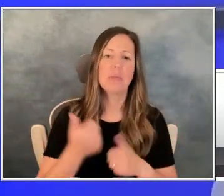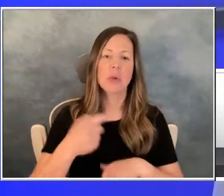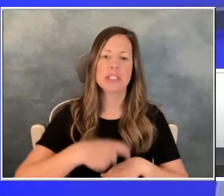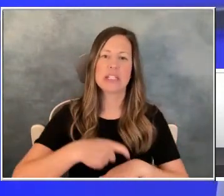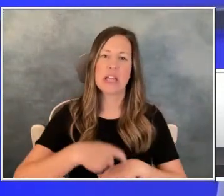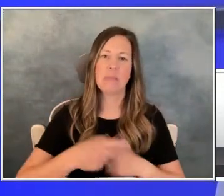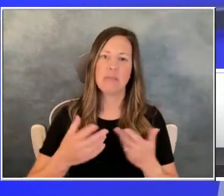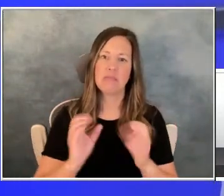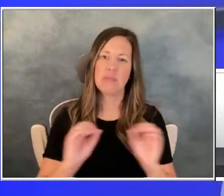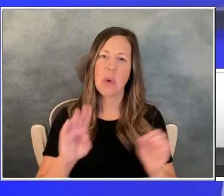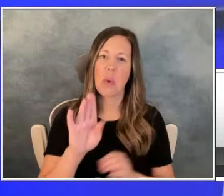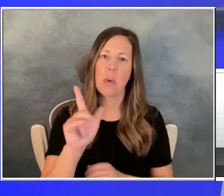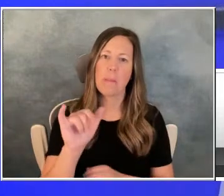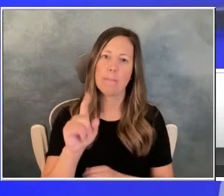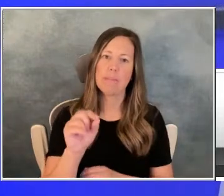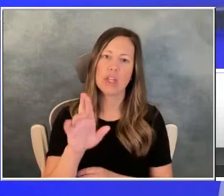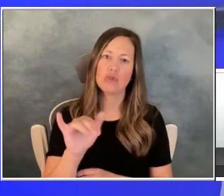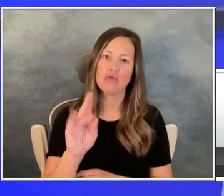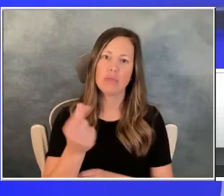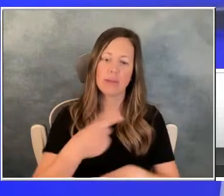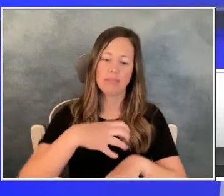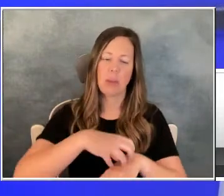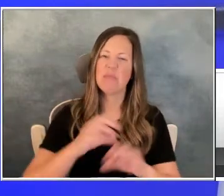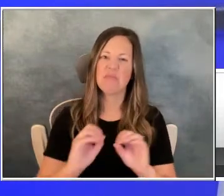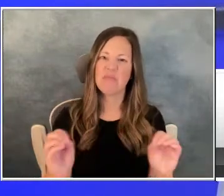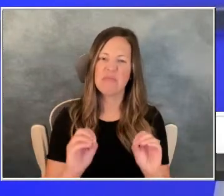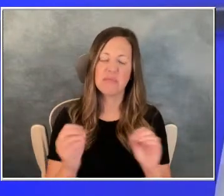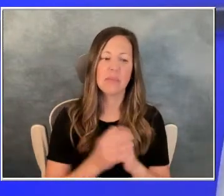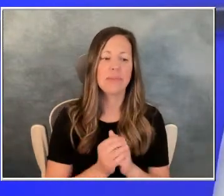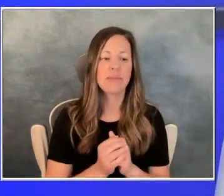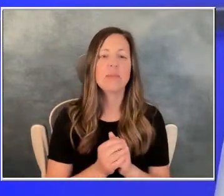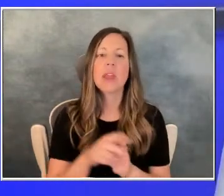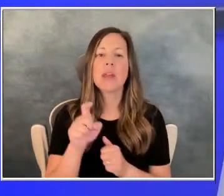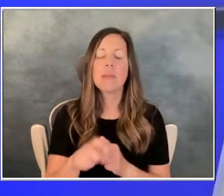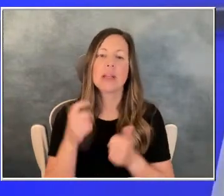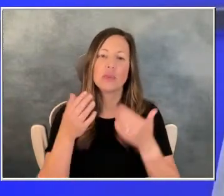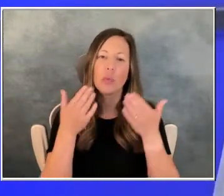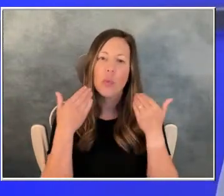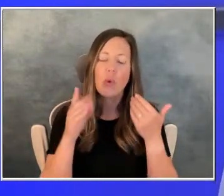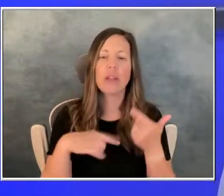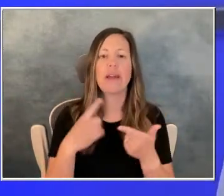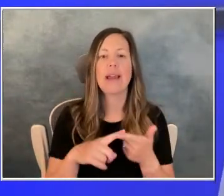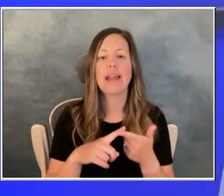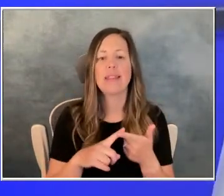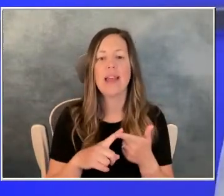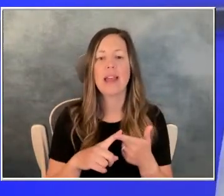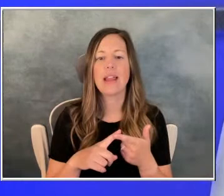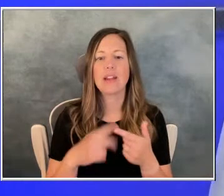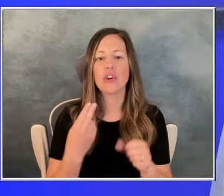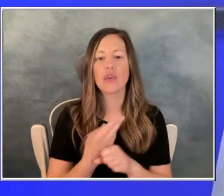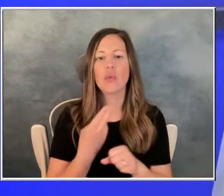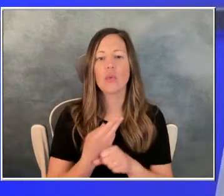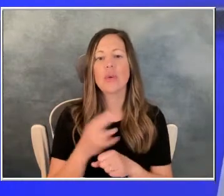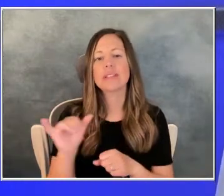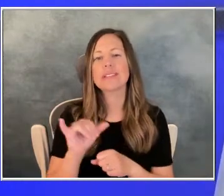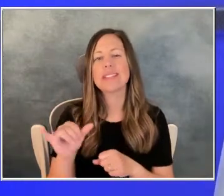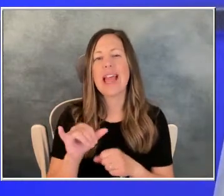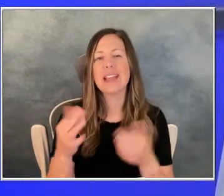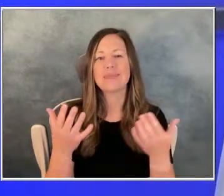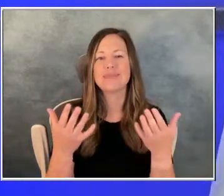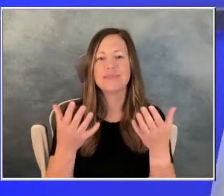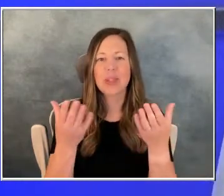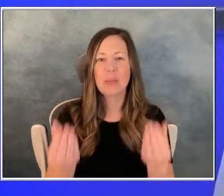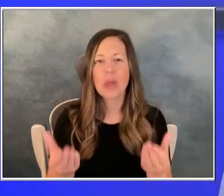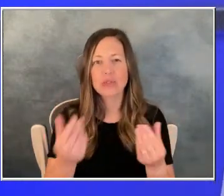and only thing you have to do is keep it cool and then cover it with some emollient or moisturizer for pain